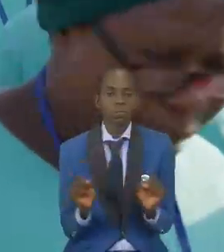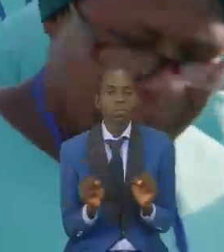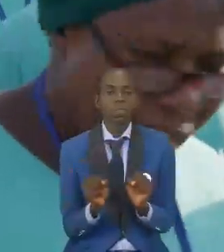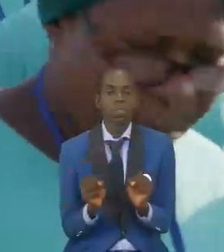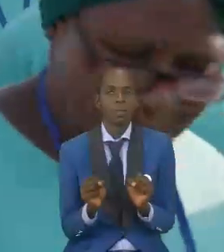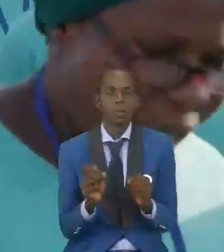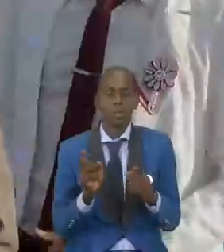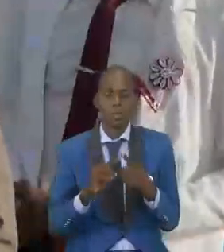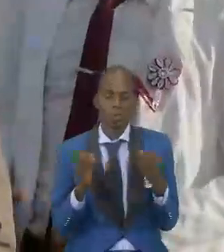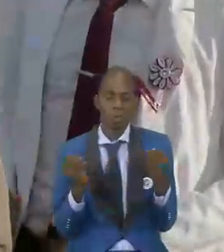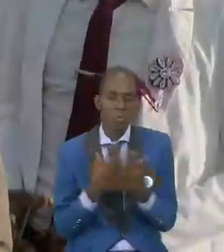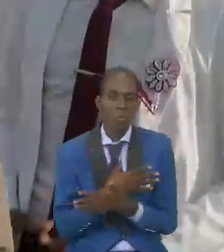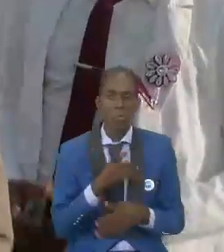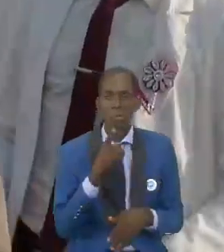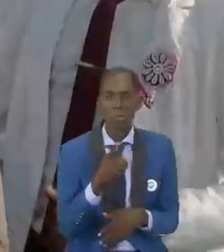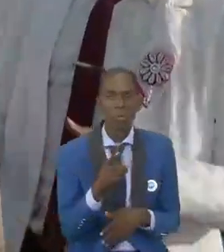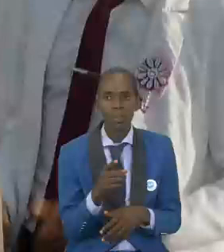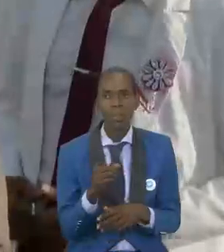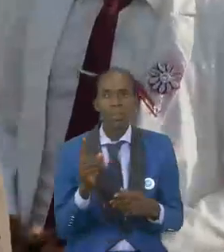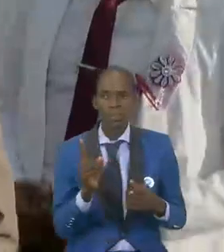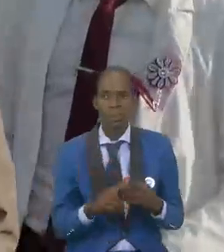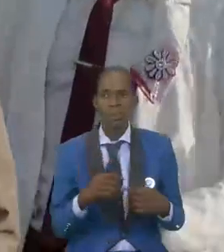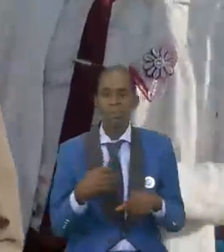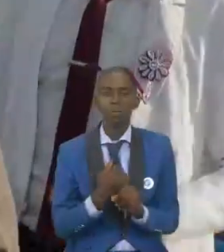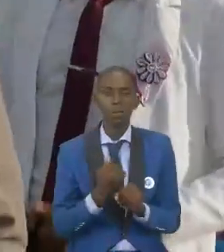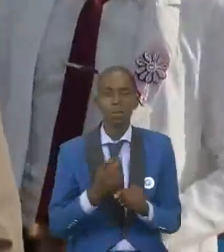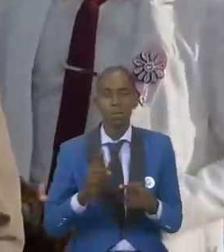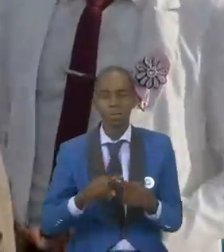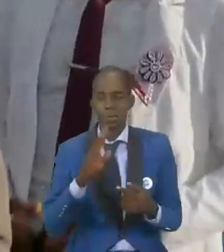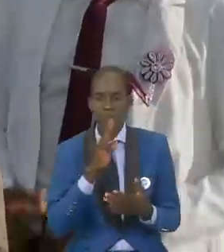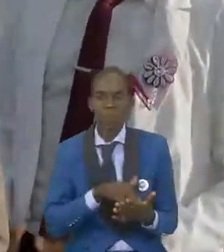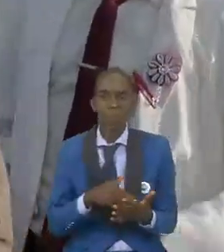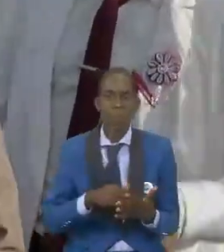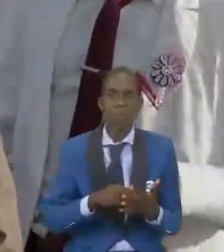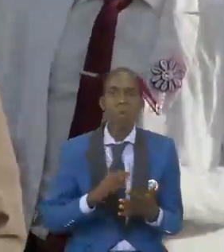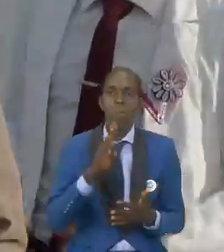to move you. Be firm in your faith,